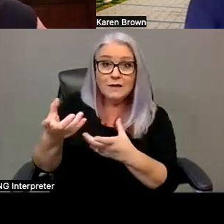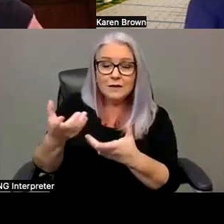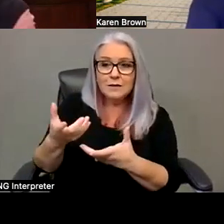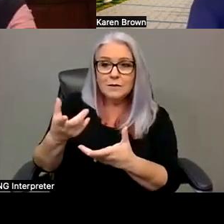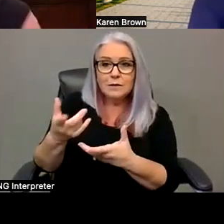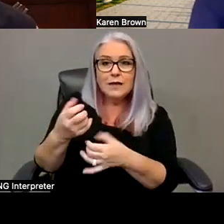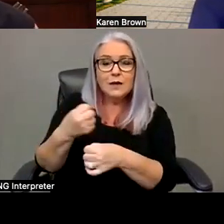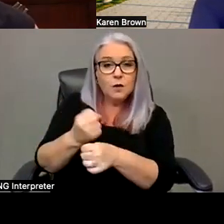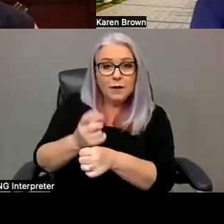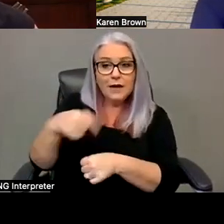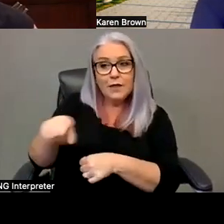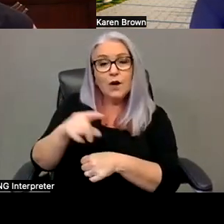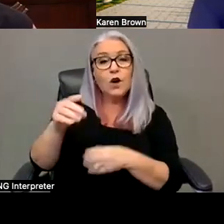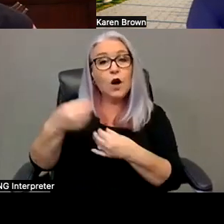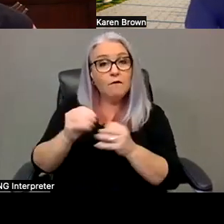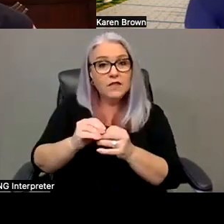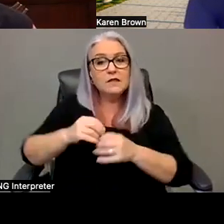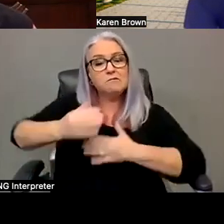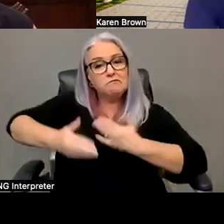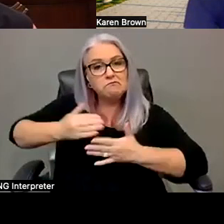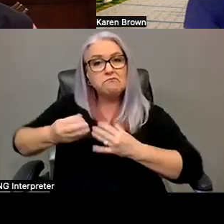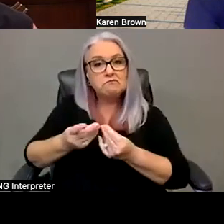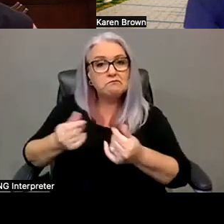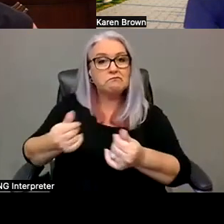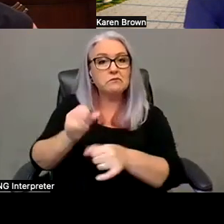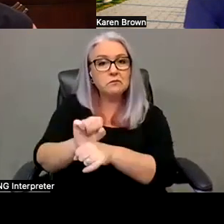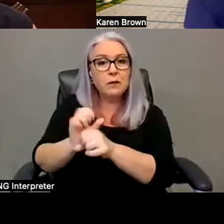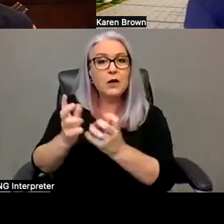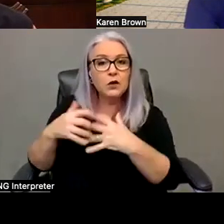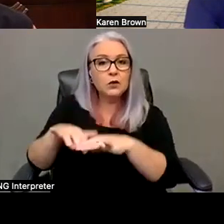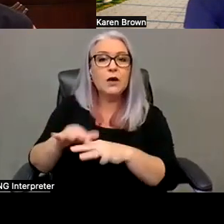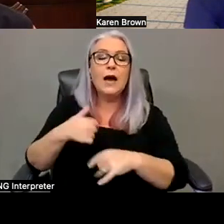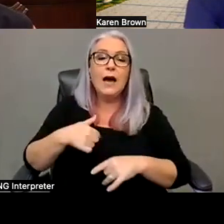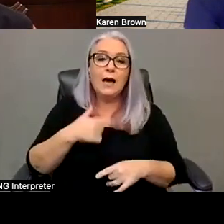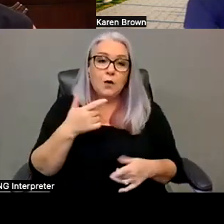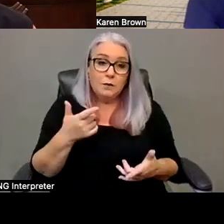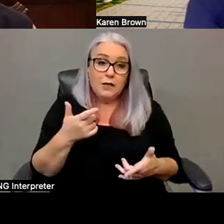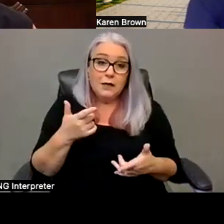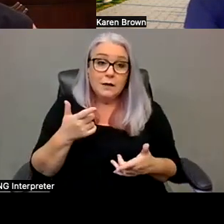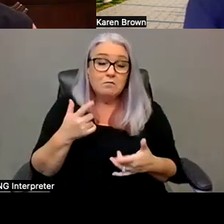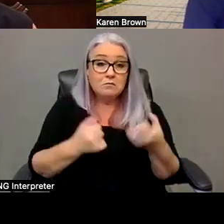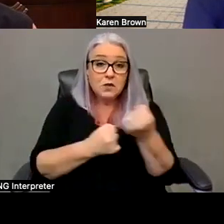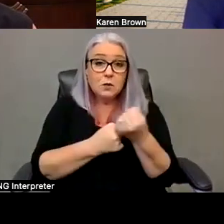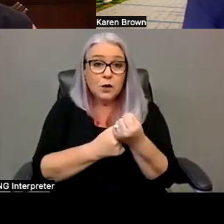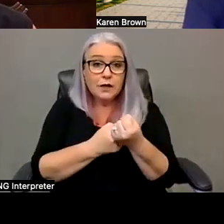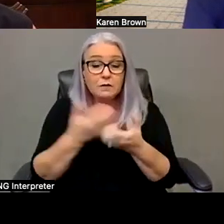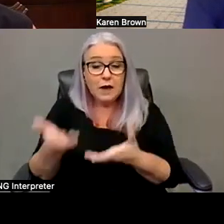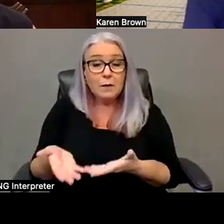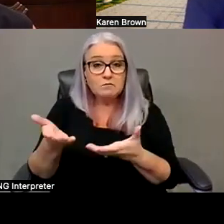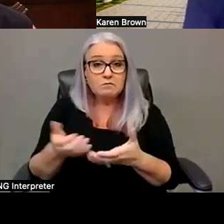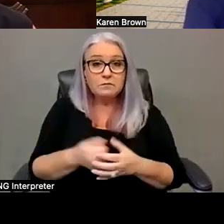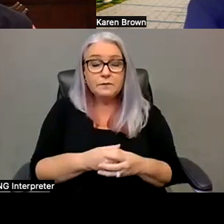make their offices work better, I would be inclined to support that.